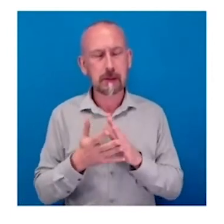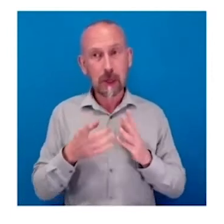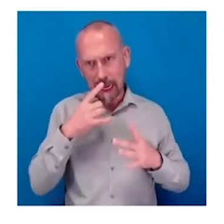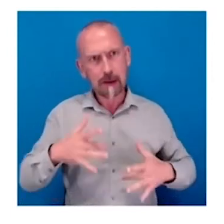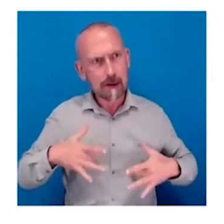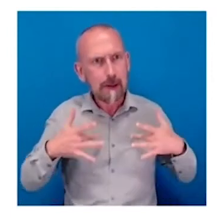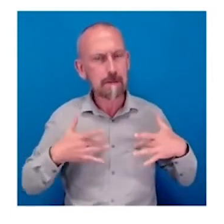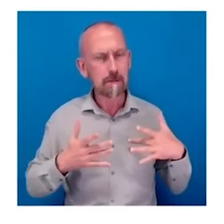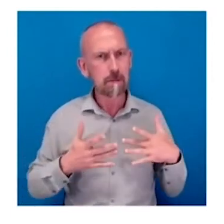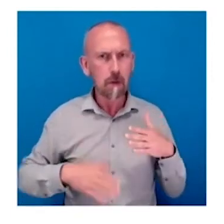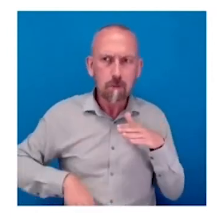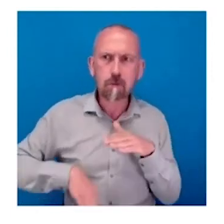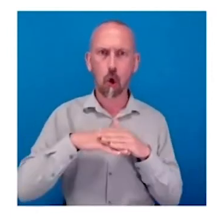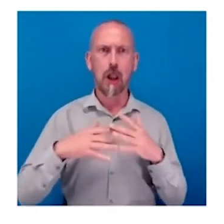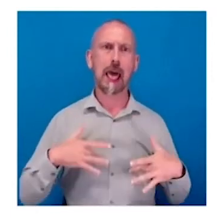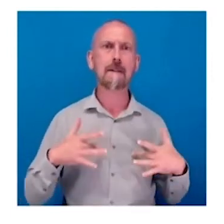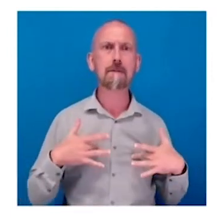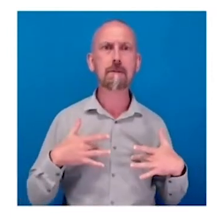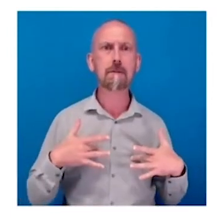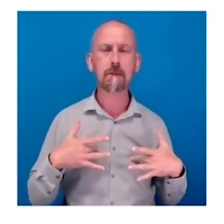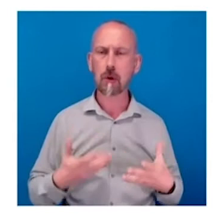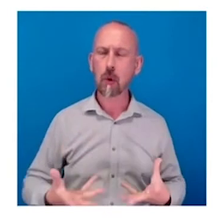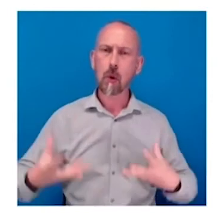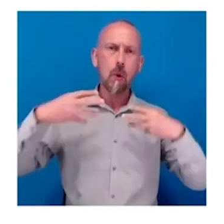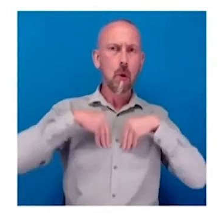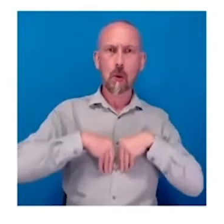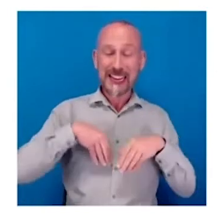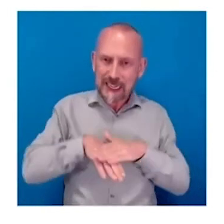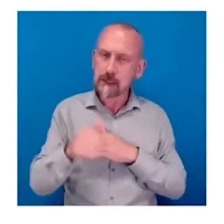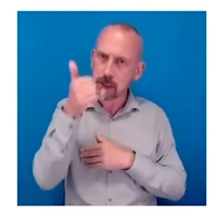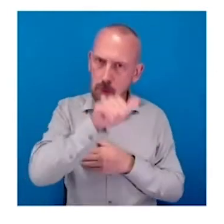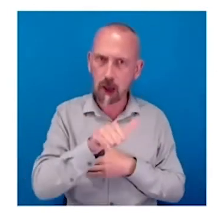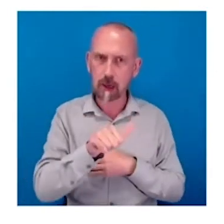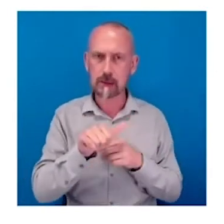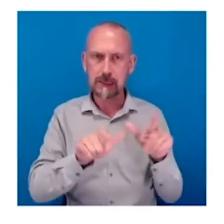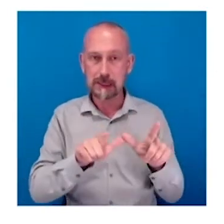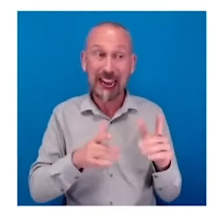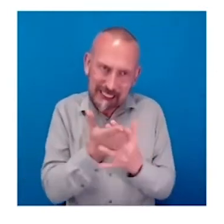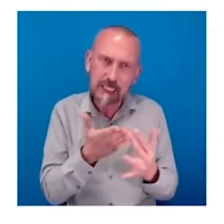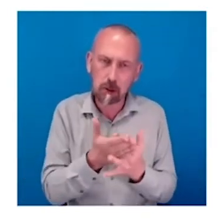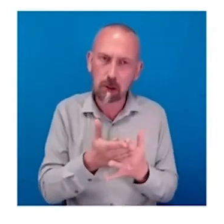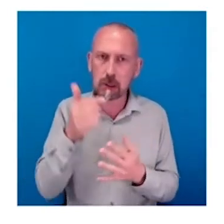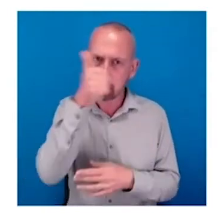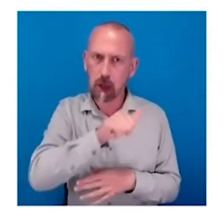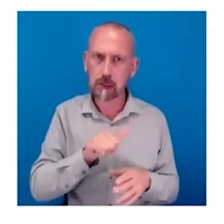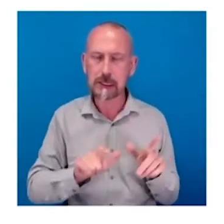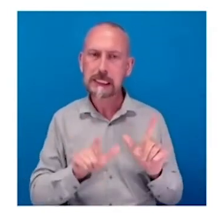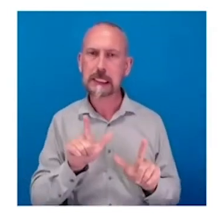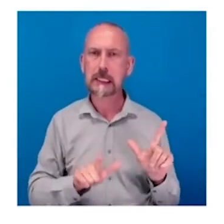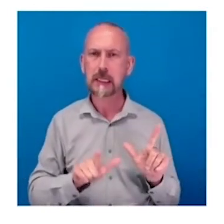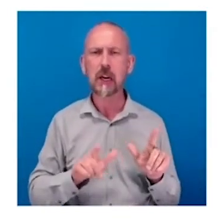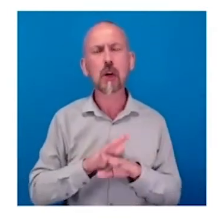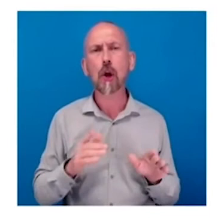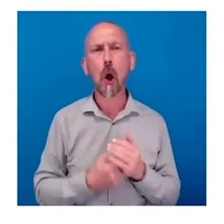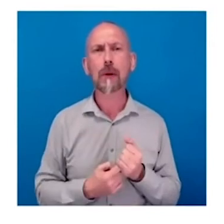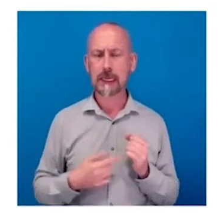full life within a smart city, an accessible smart city, rather than just a functional life. And